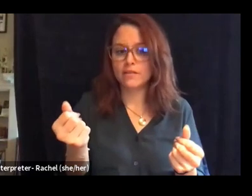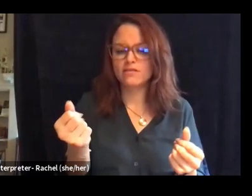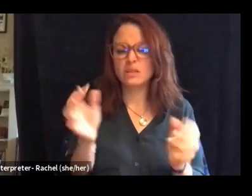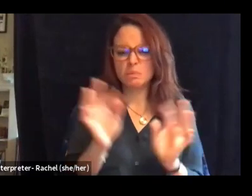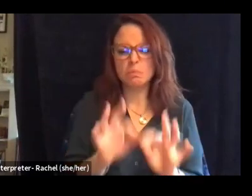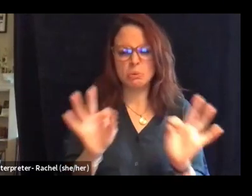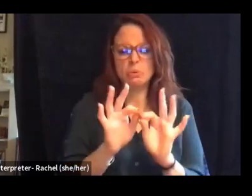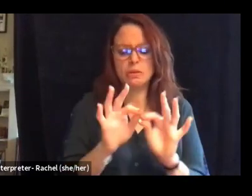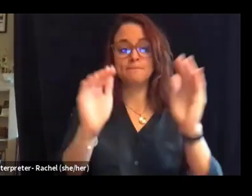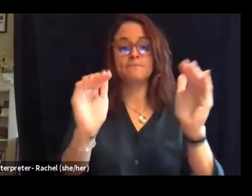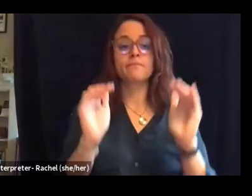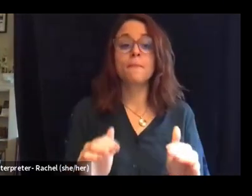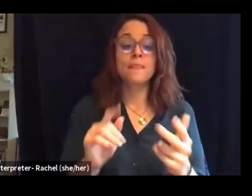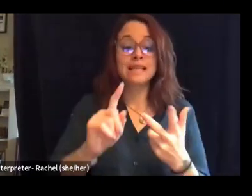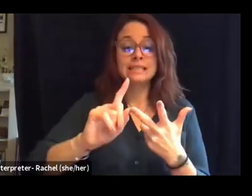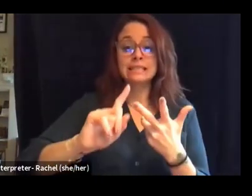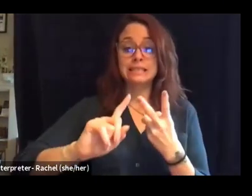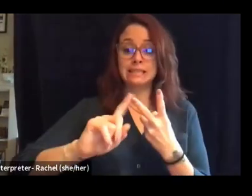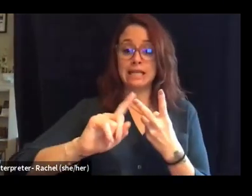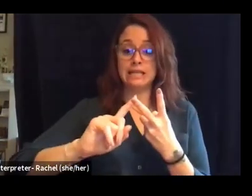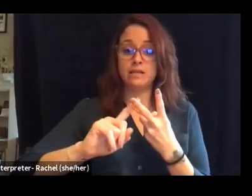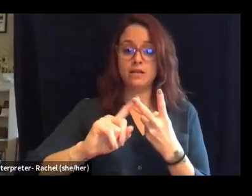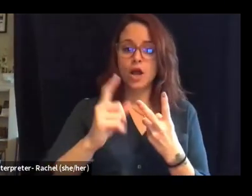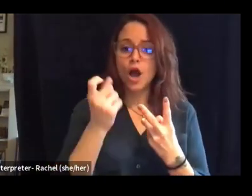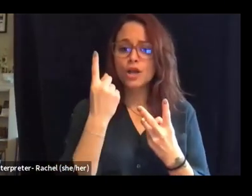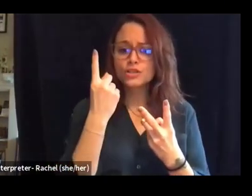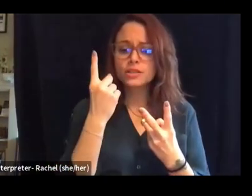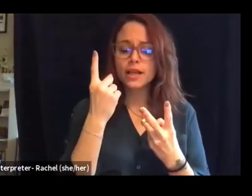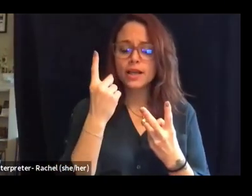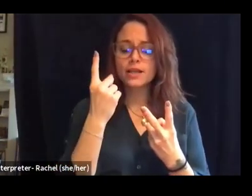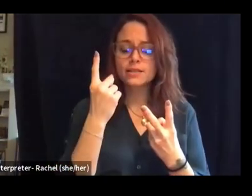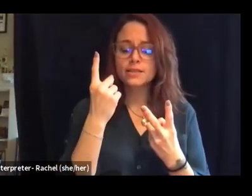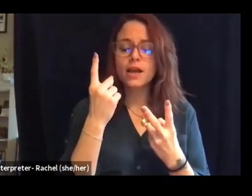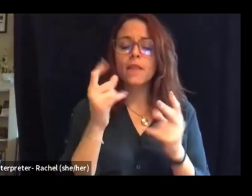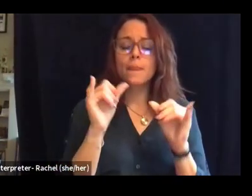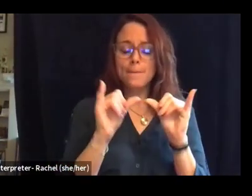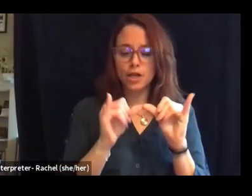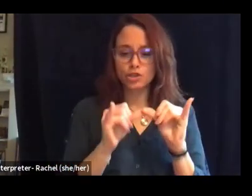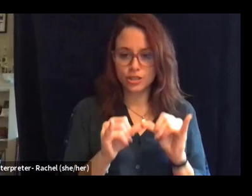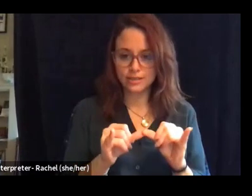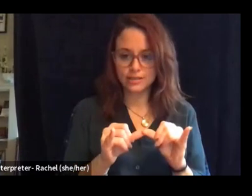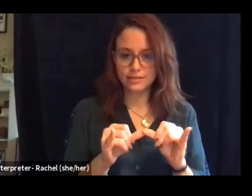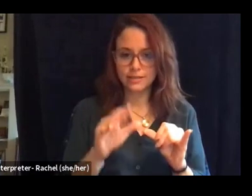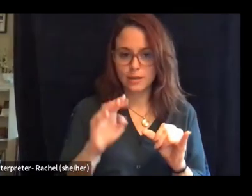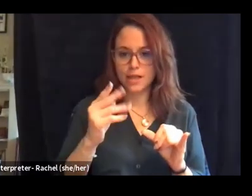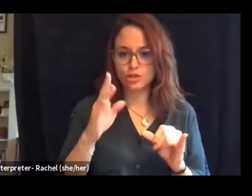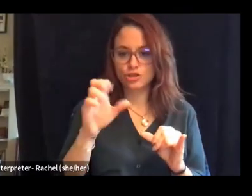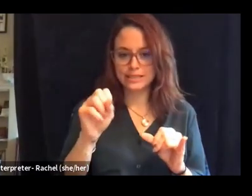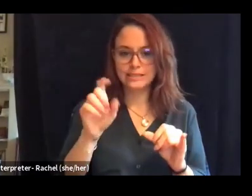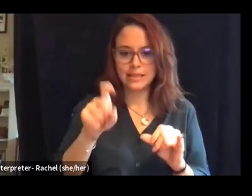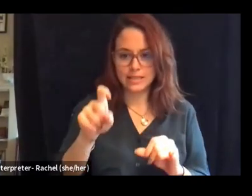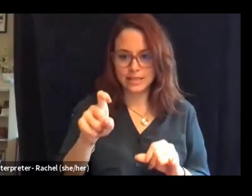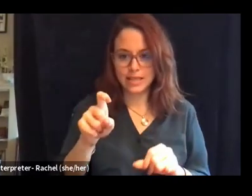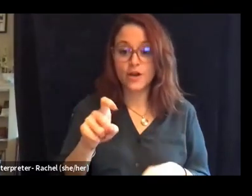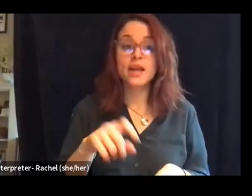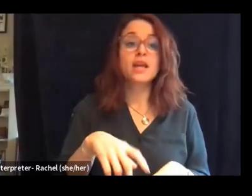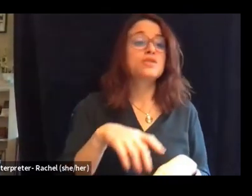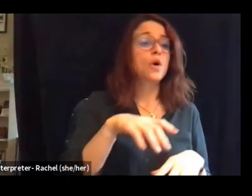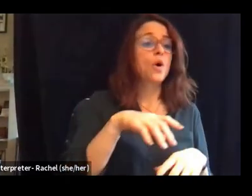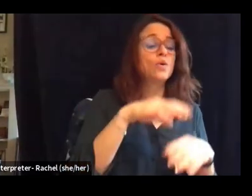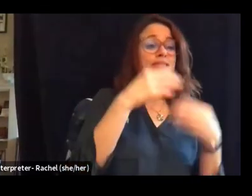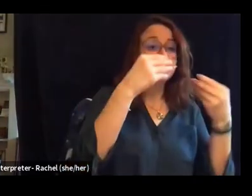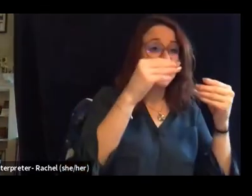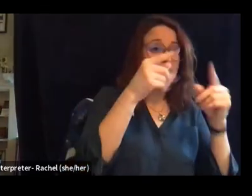Understanding your 4 key customer metrics, right? You need to understand how to convert sales